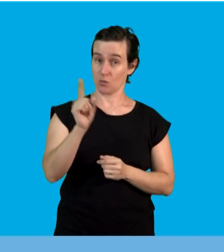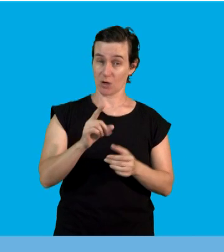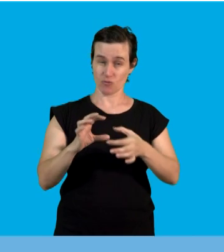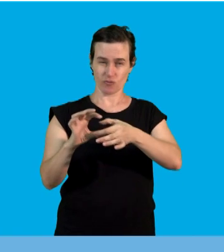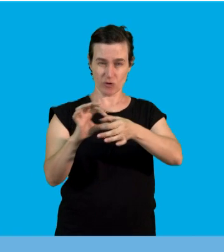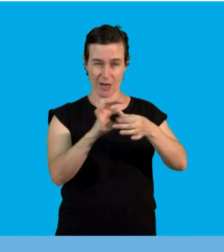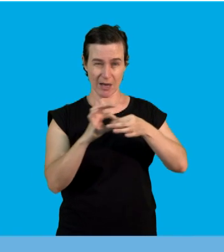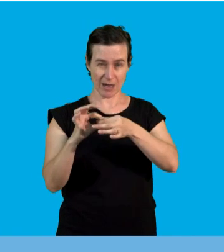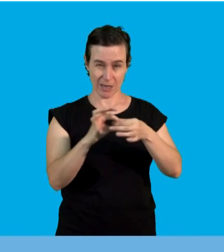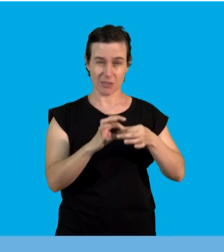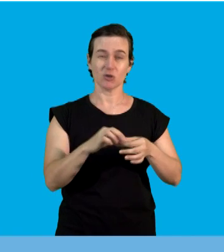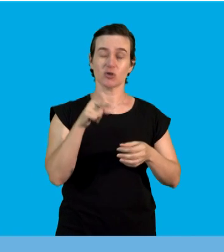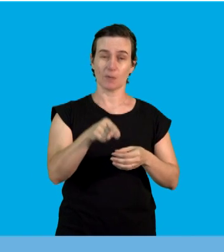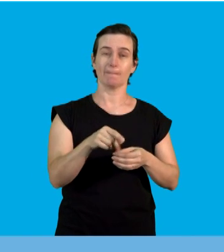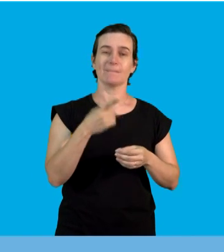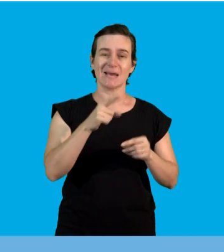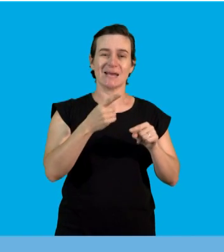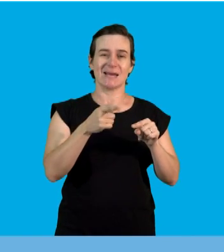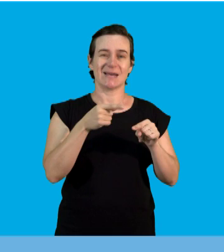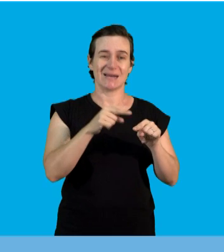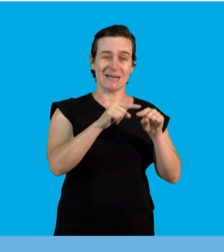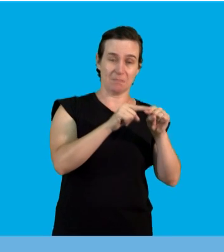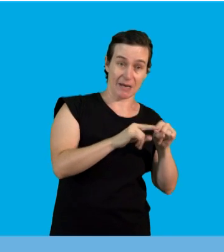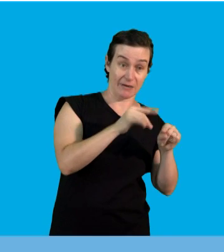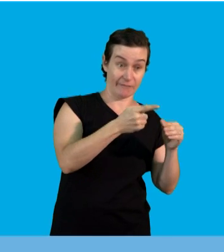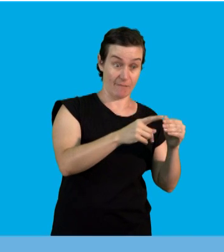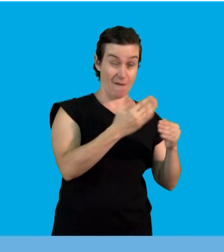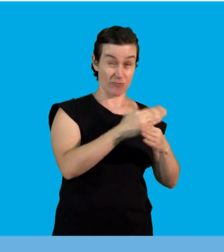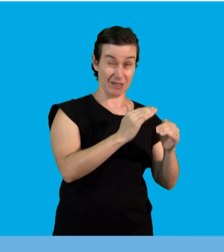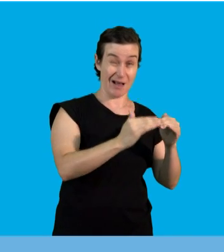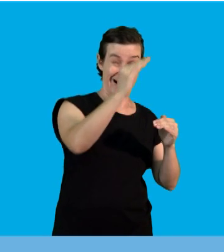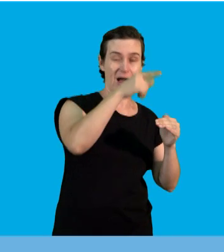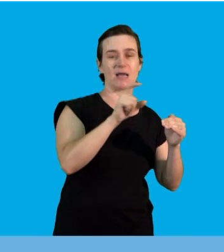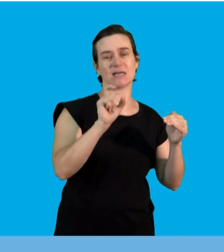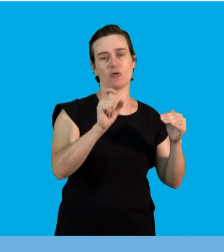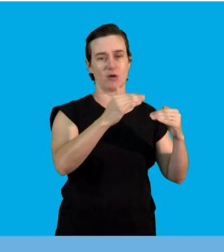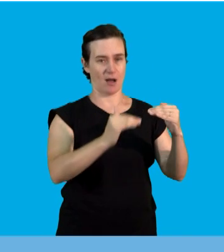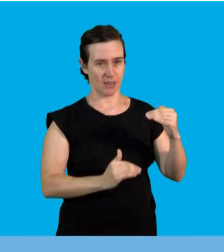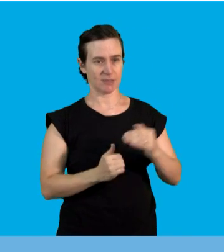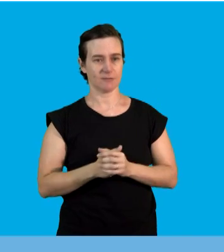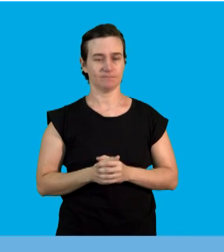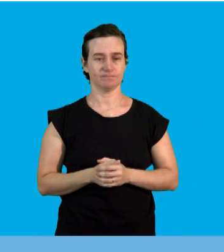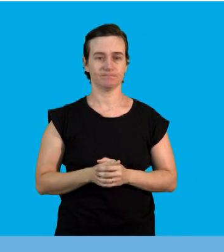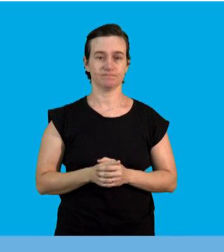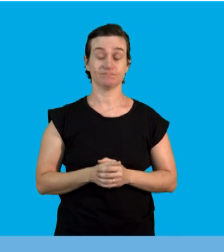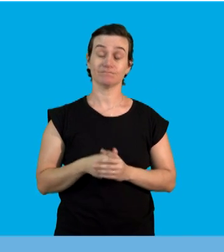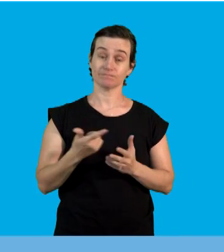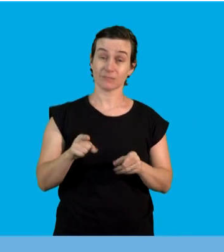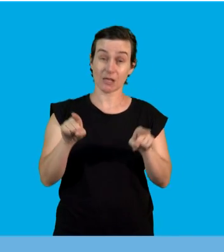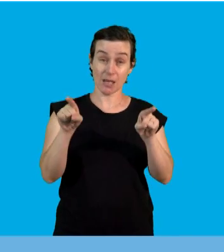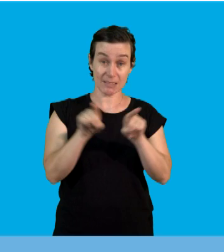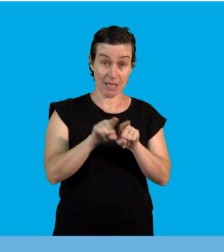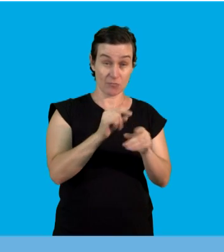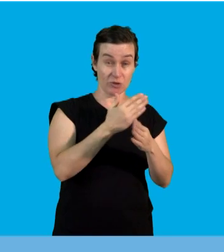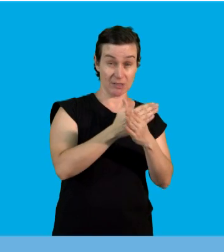two is inversely proportional. Furthermore, for the same resistance at the